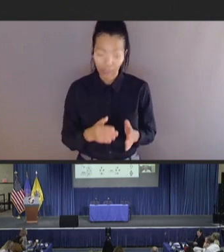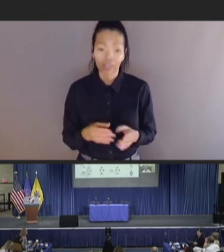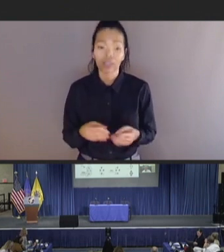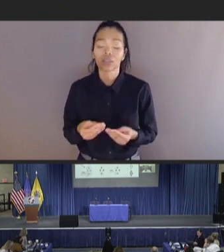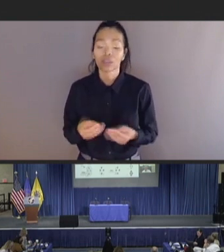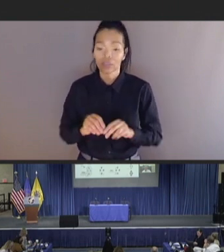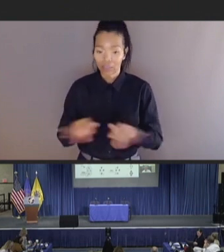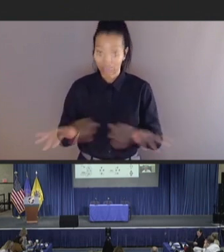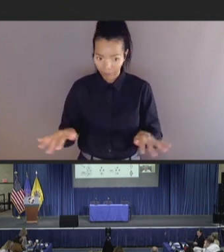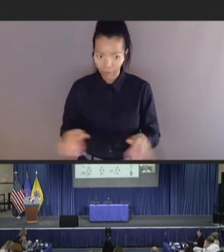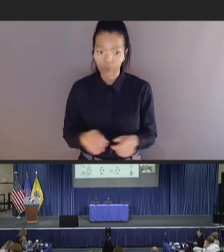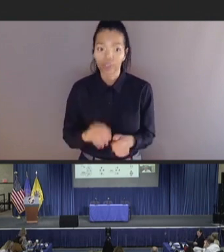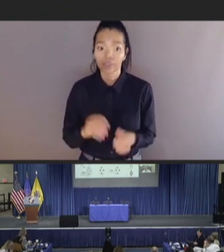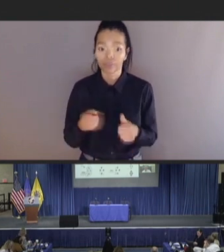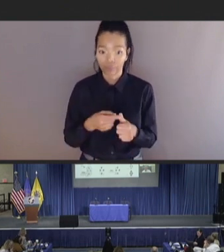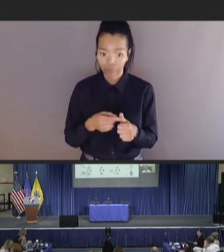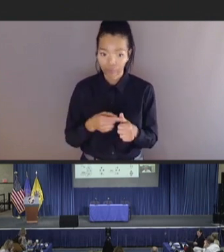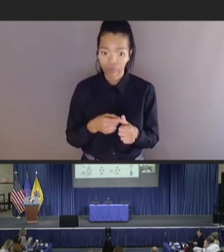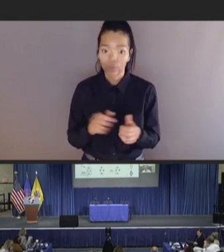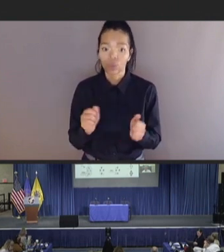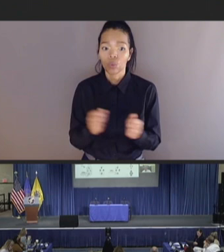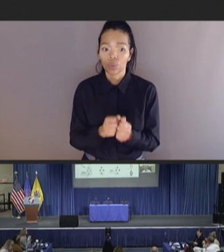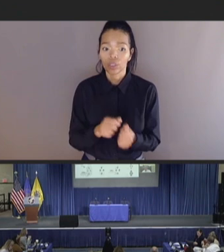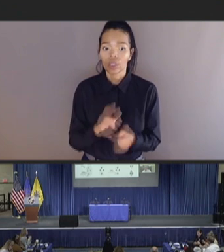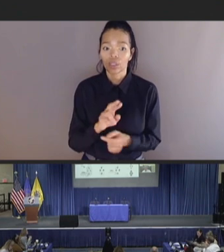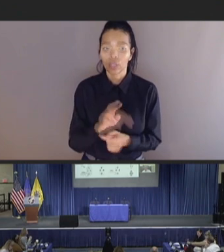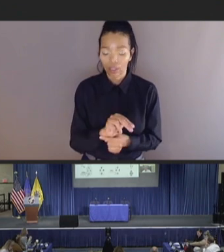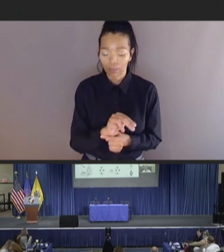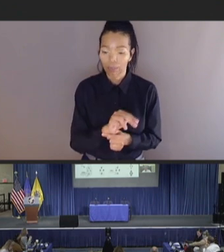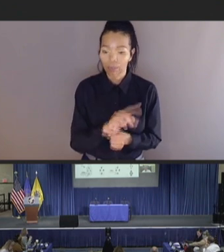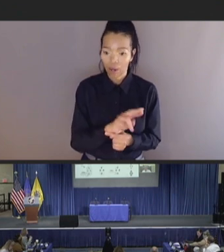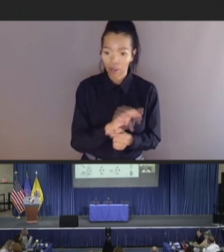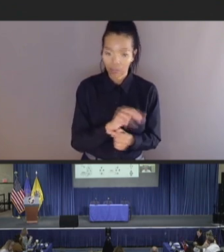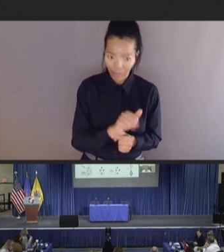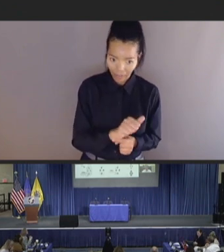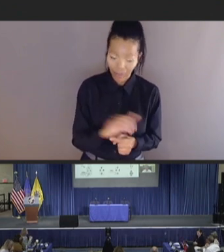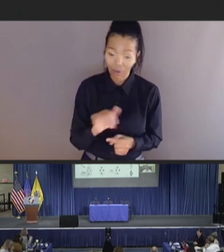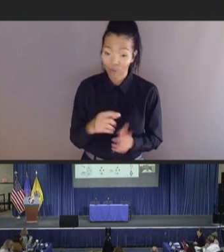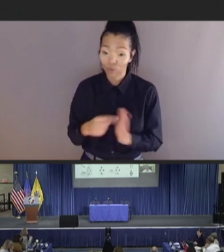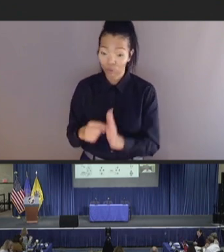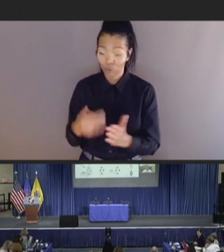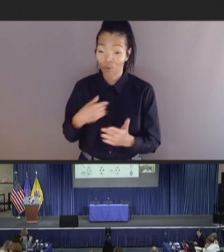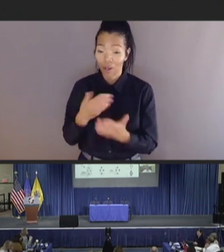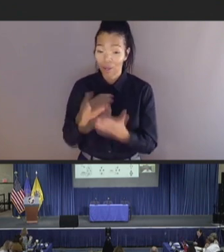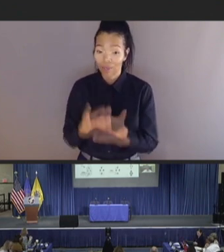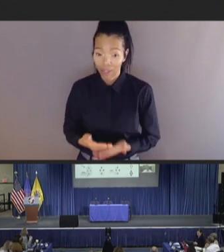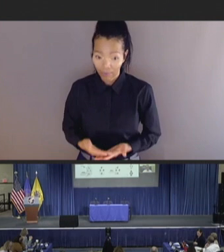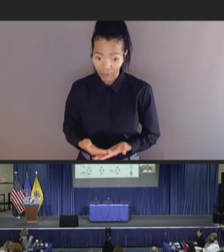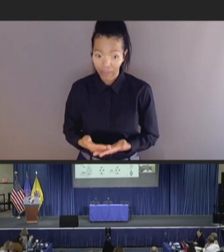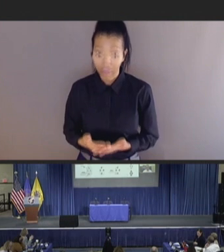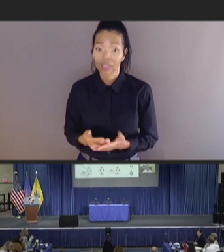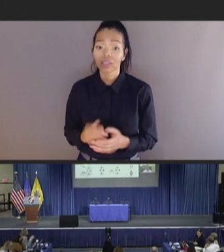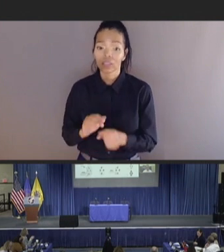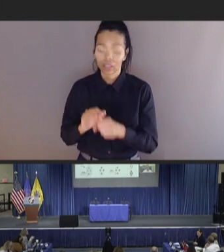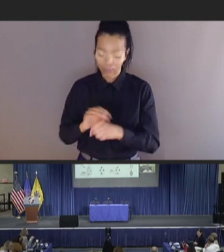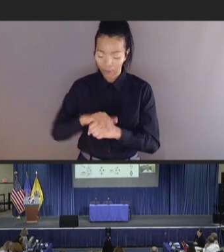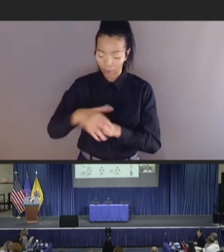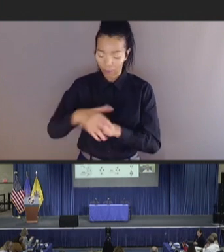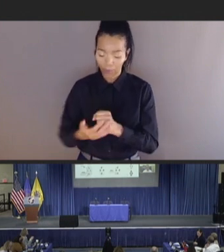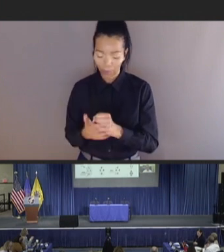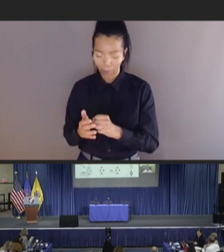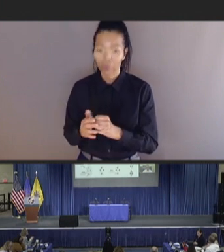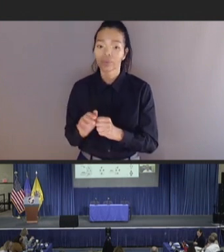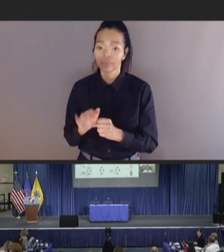have compared also with RNA. And we have shown, or we have evidence that the membrane configuration of RNA seems to be